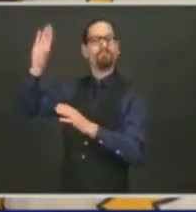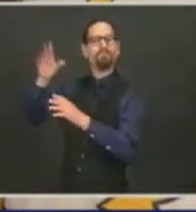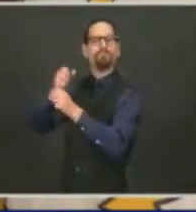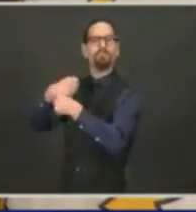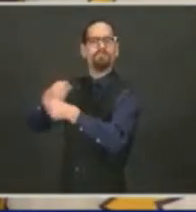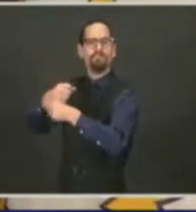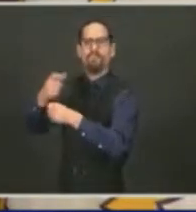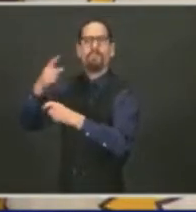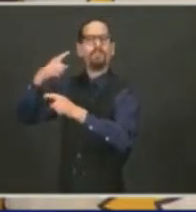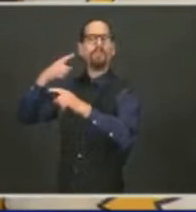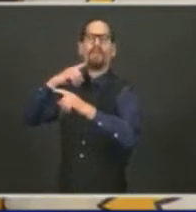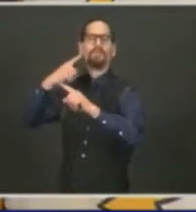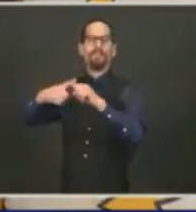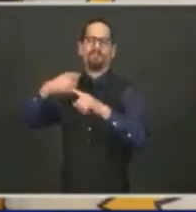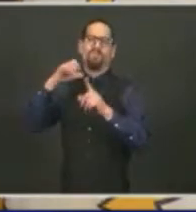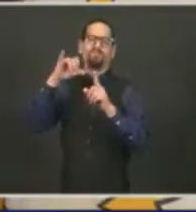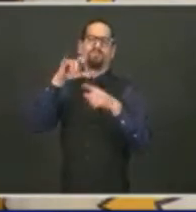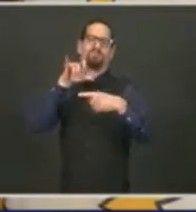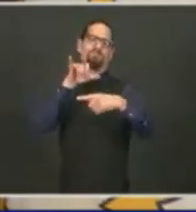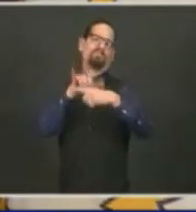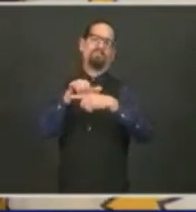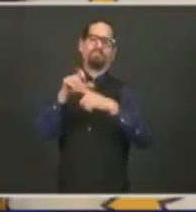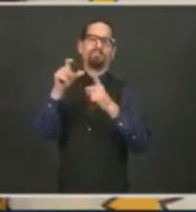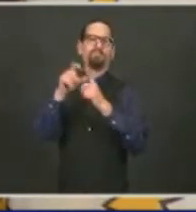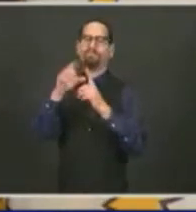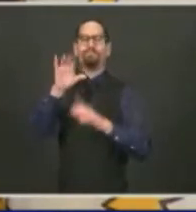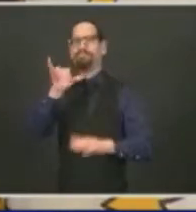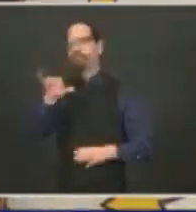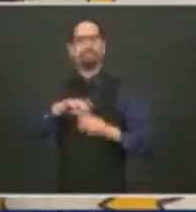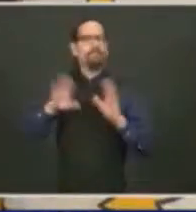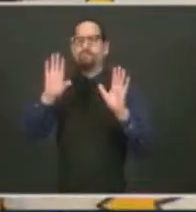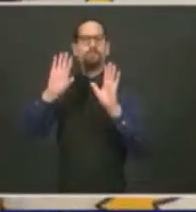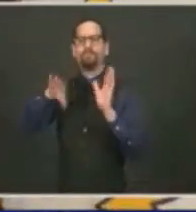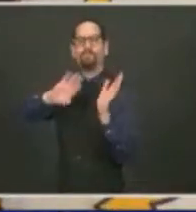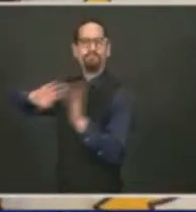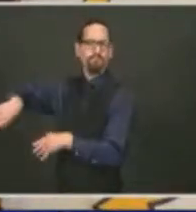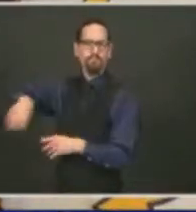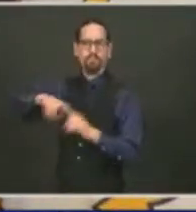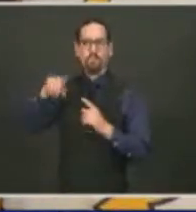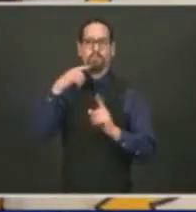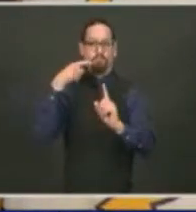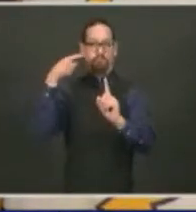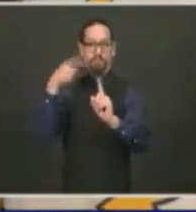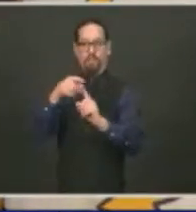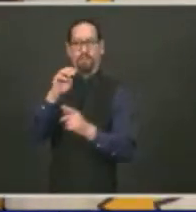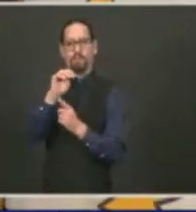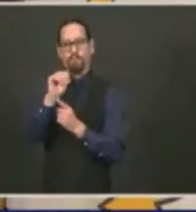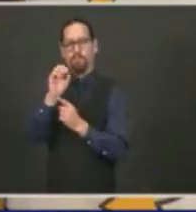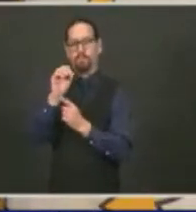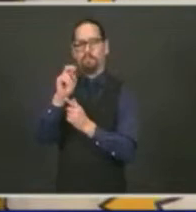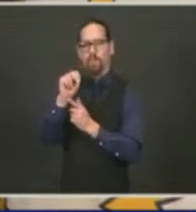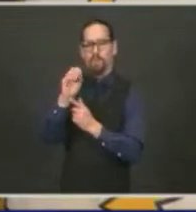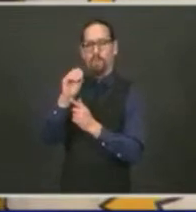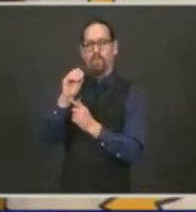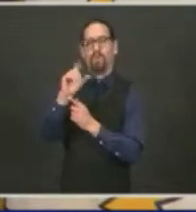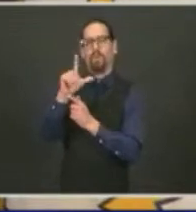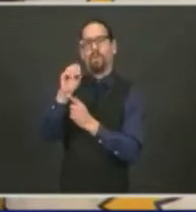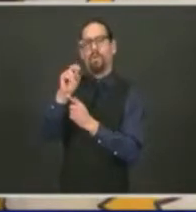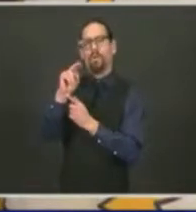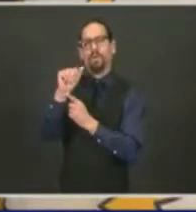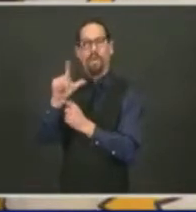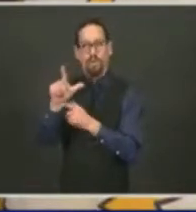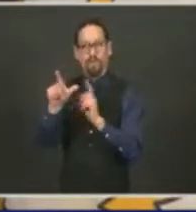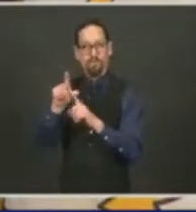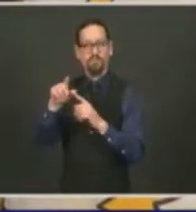bother trying to pronounce them anymore. But monoclonal antibodies are kind of like an instant immune system. They're made in a